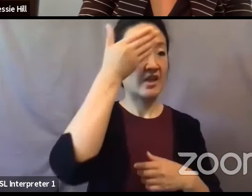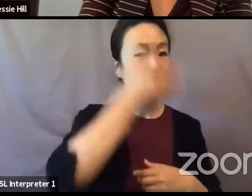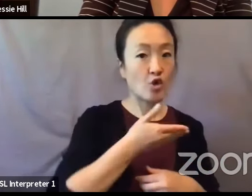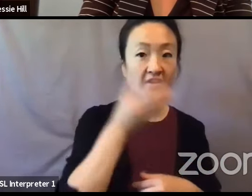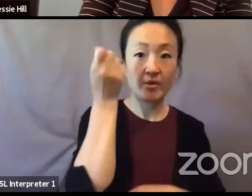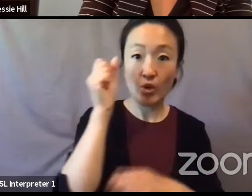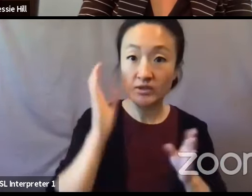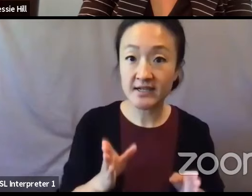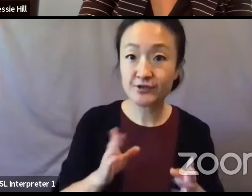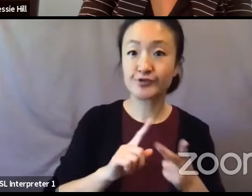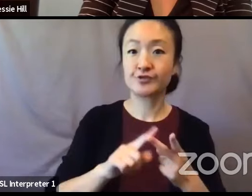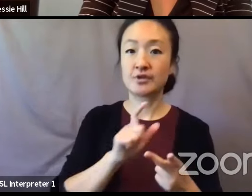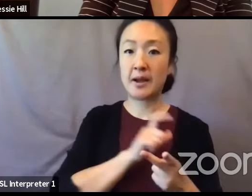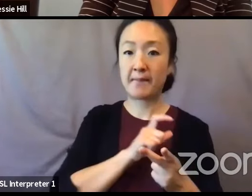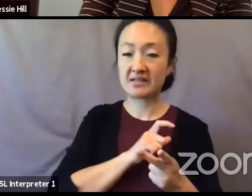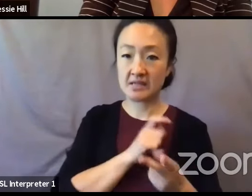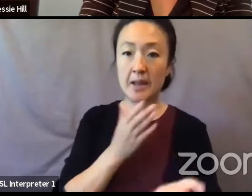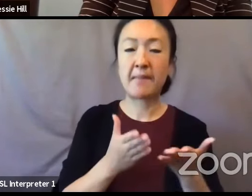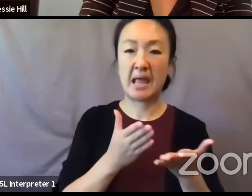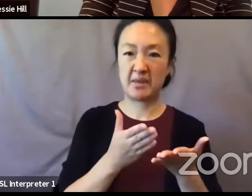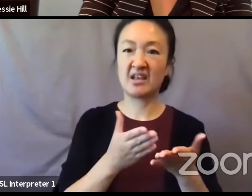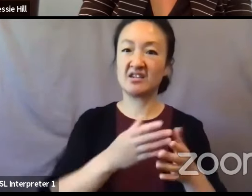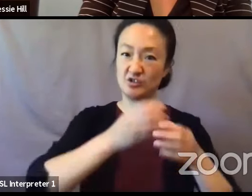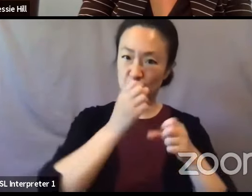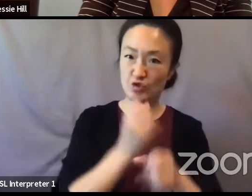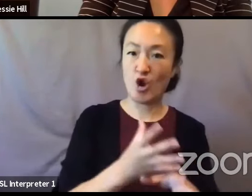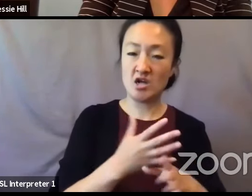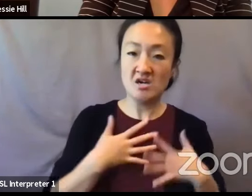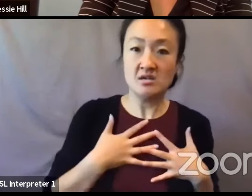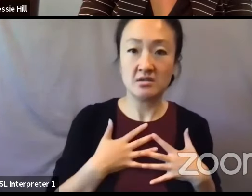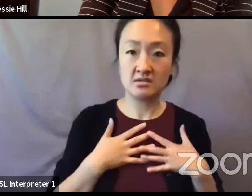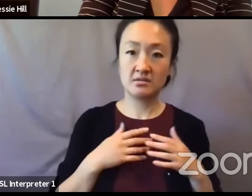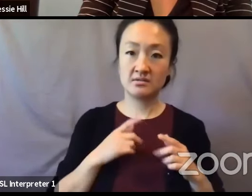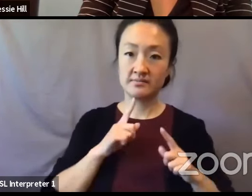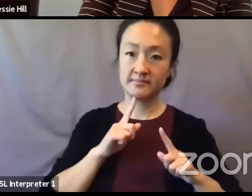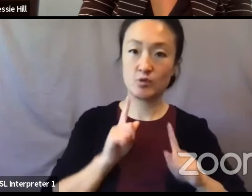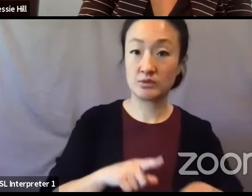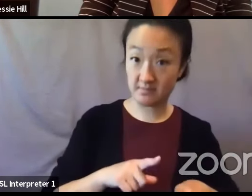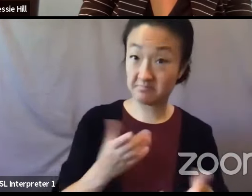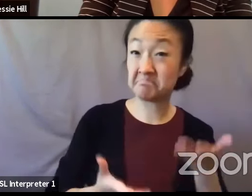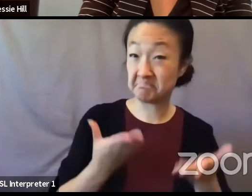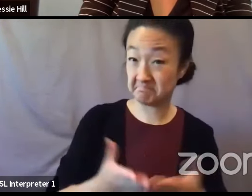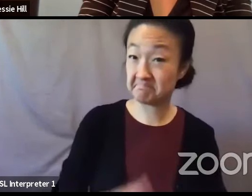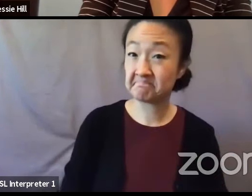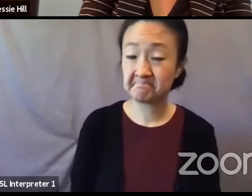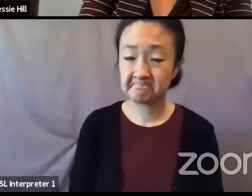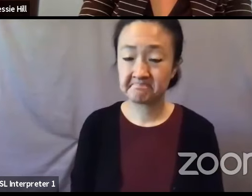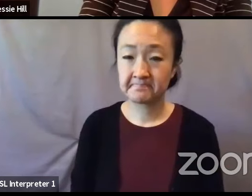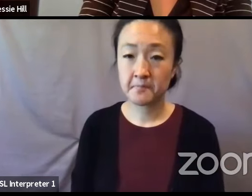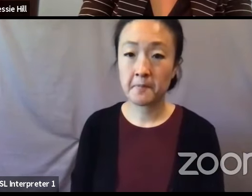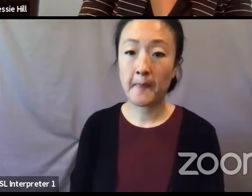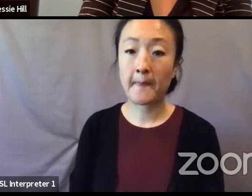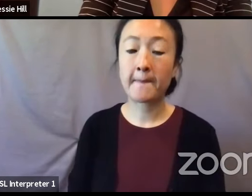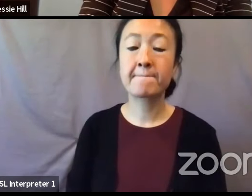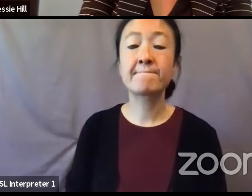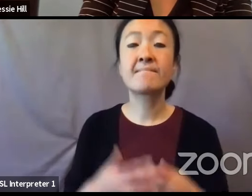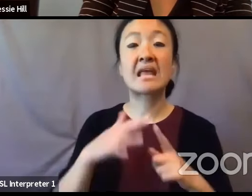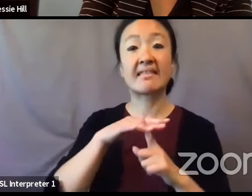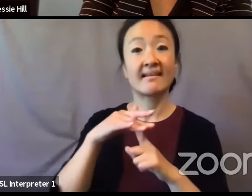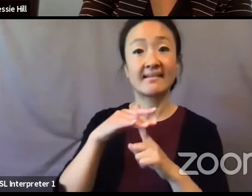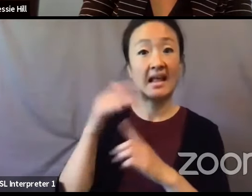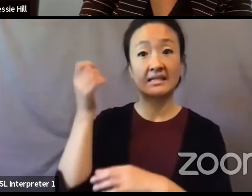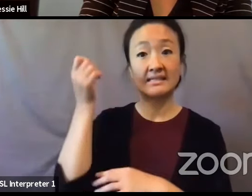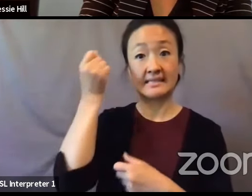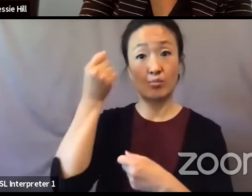officer, might provoke a visceral response. And in the context of protests,